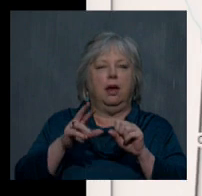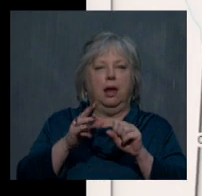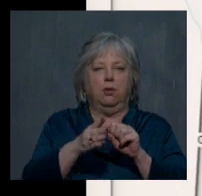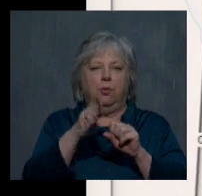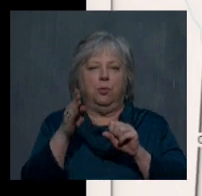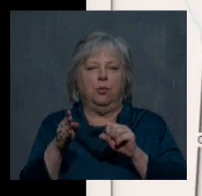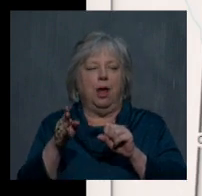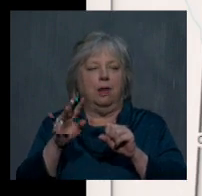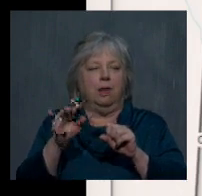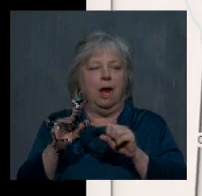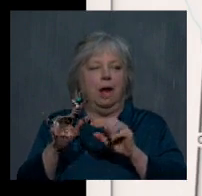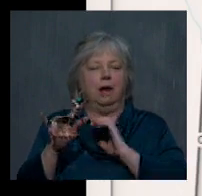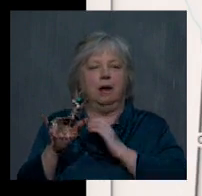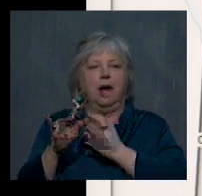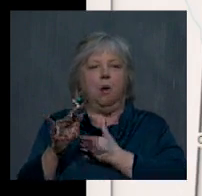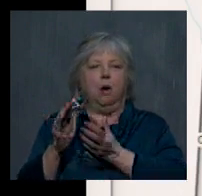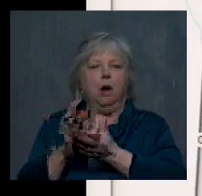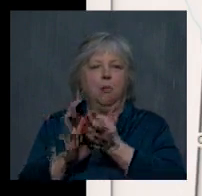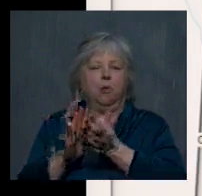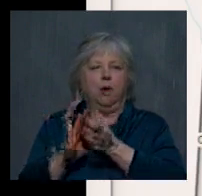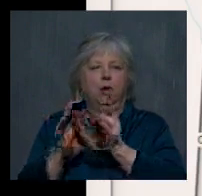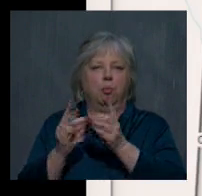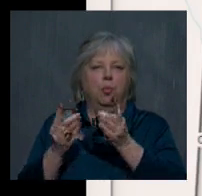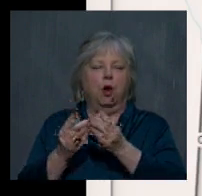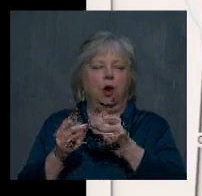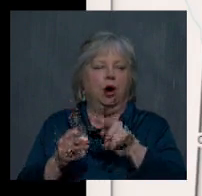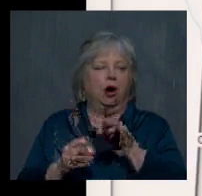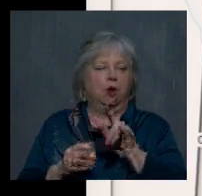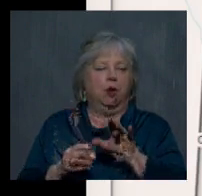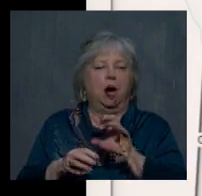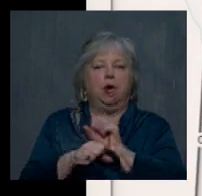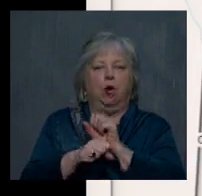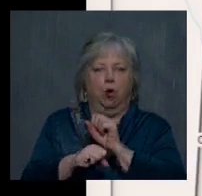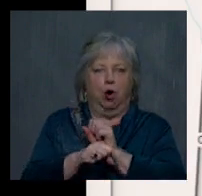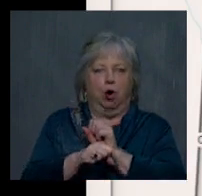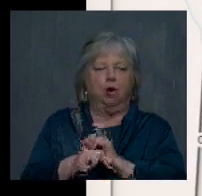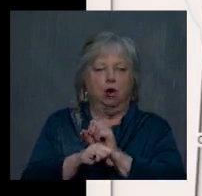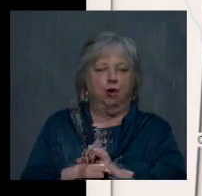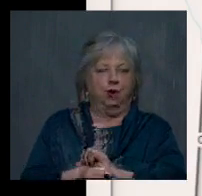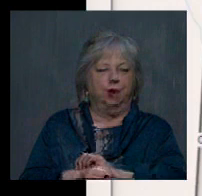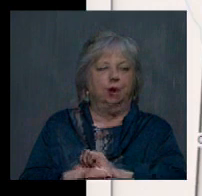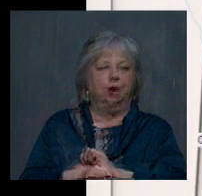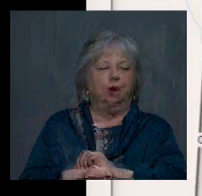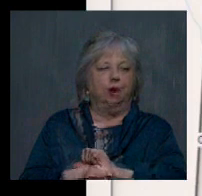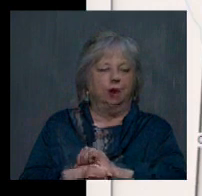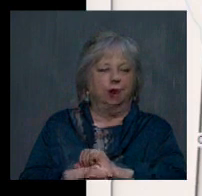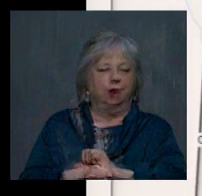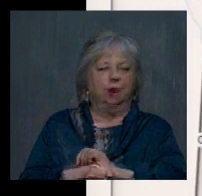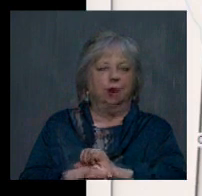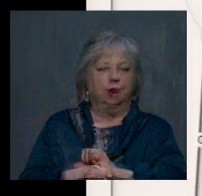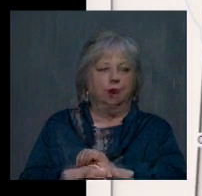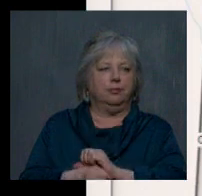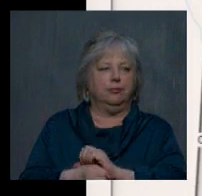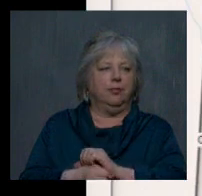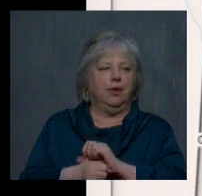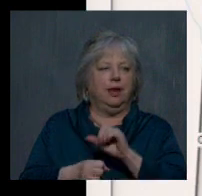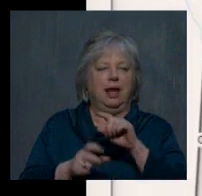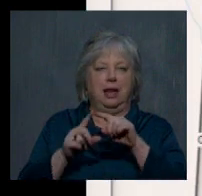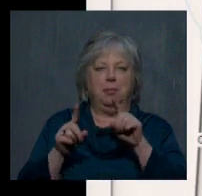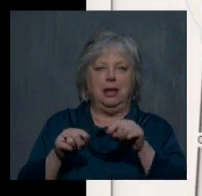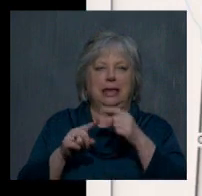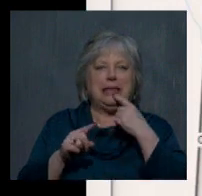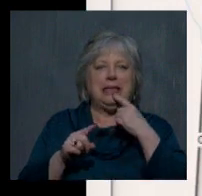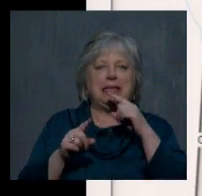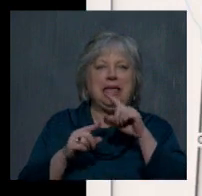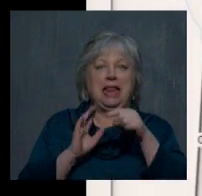that is our operations department, Public Works City of Operations Department, and then over it says this side, that whole